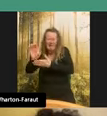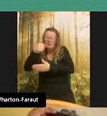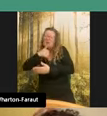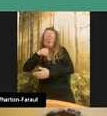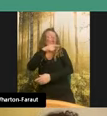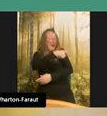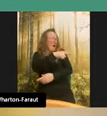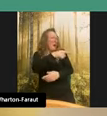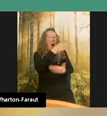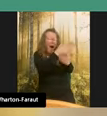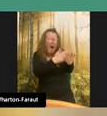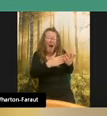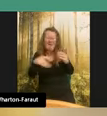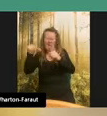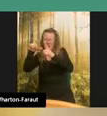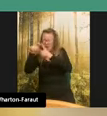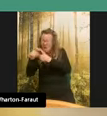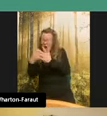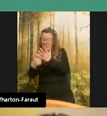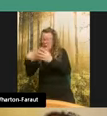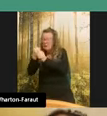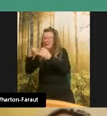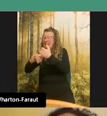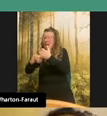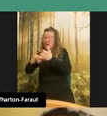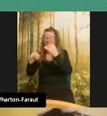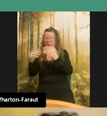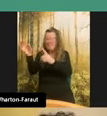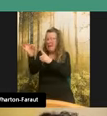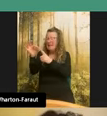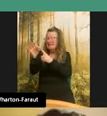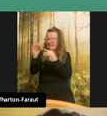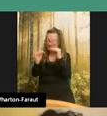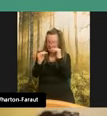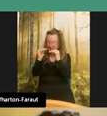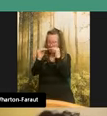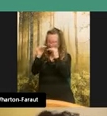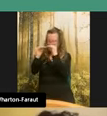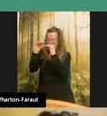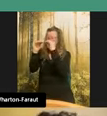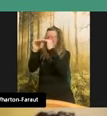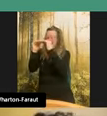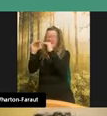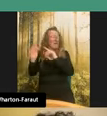today, were patented to the molecular level. And that's why there's a play on Damien